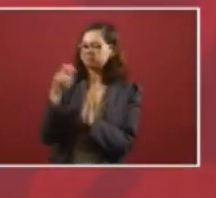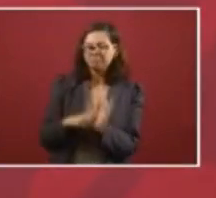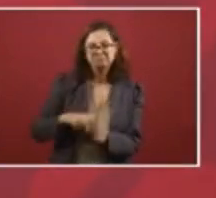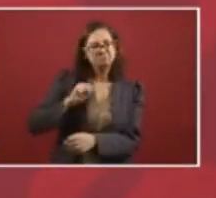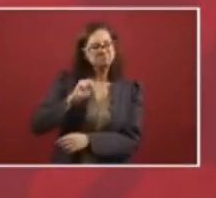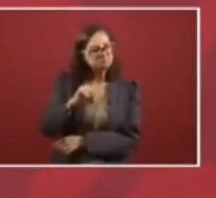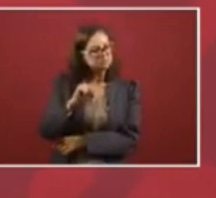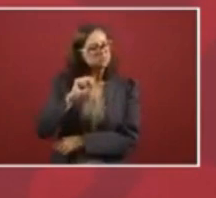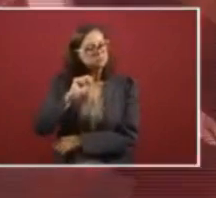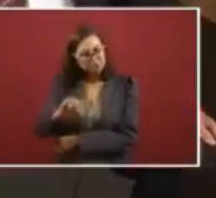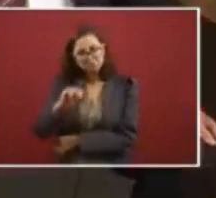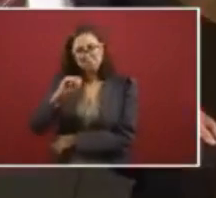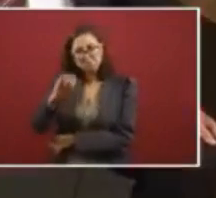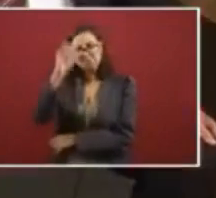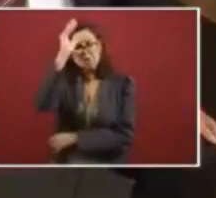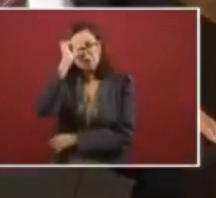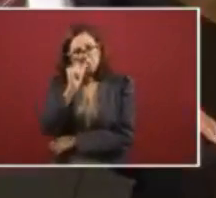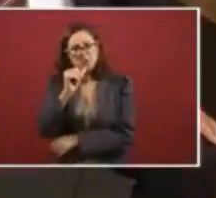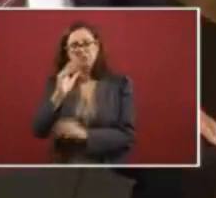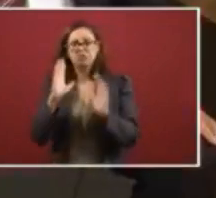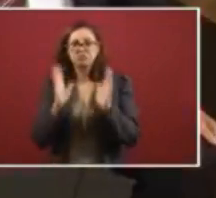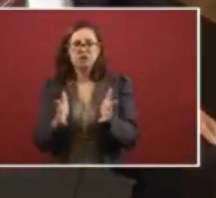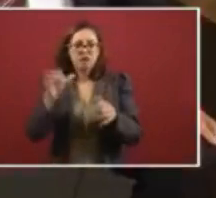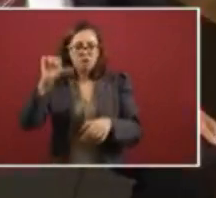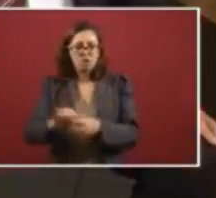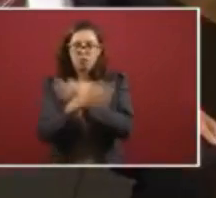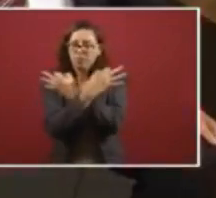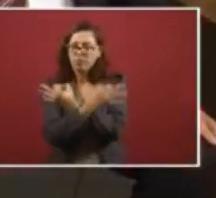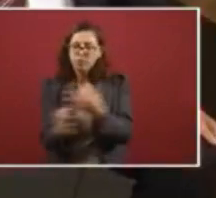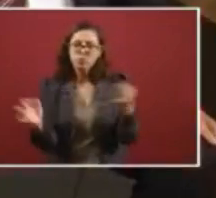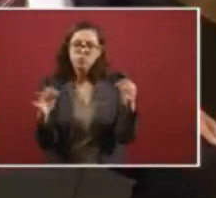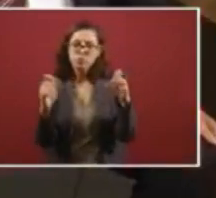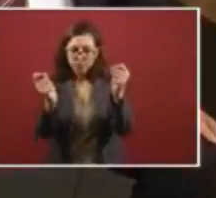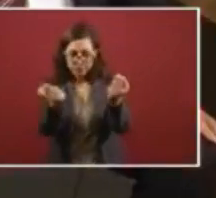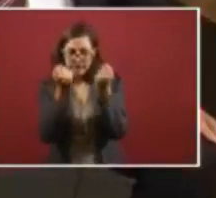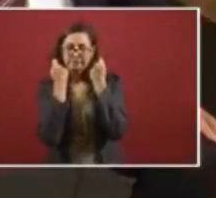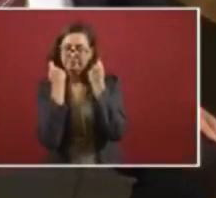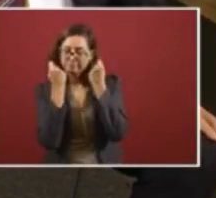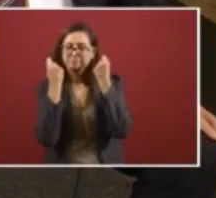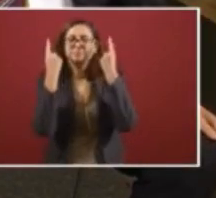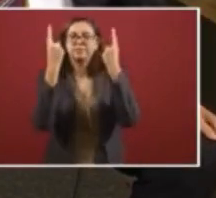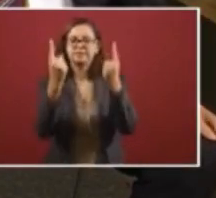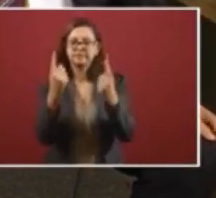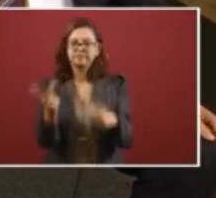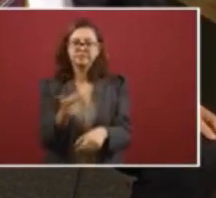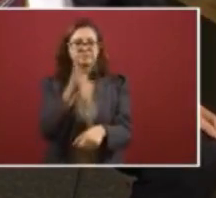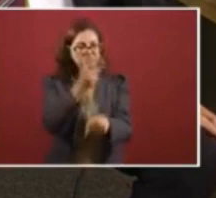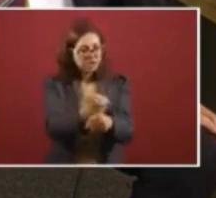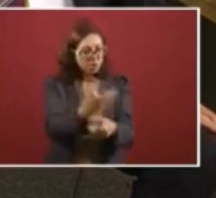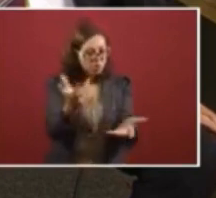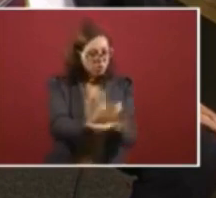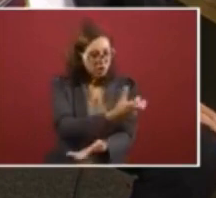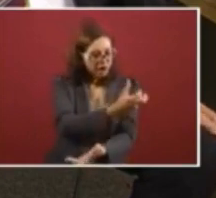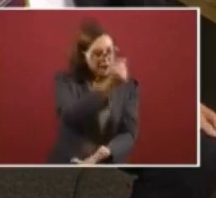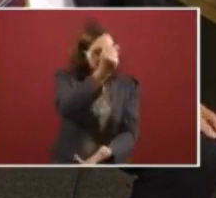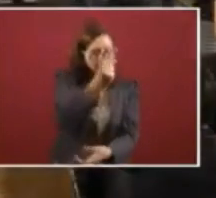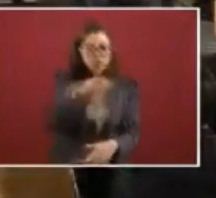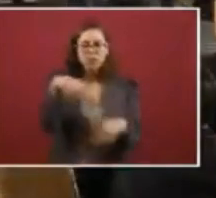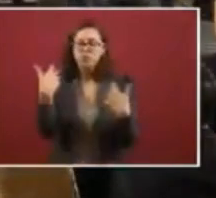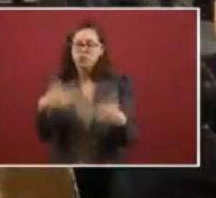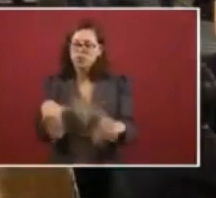were come to an agreement, brought everything was forth, brought forth so that we could come to an